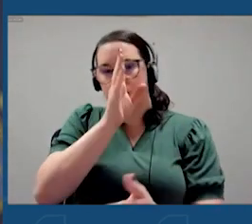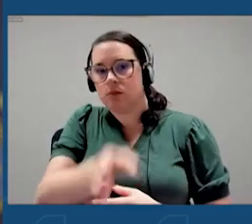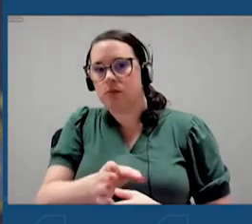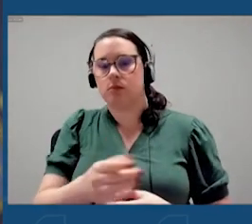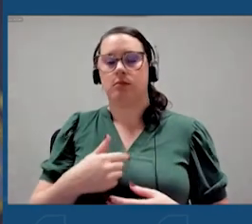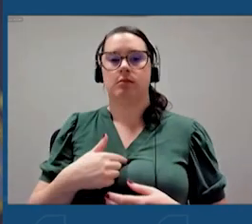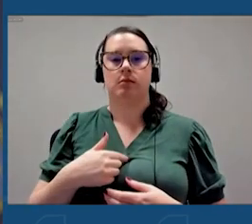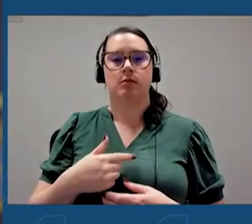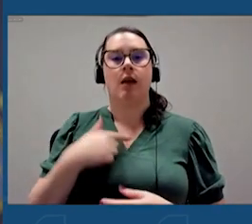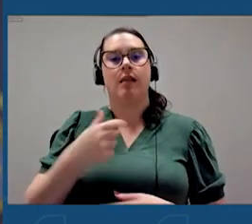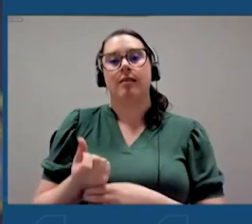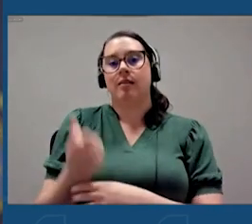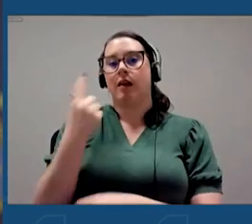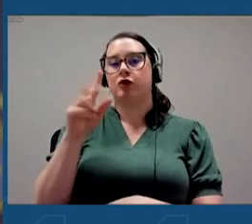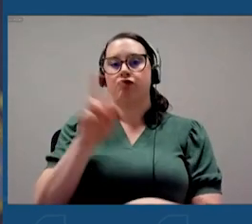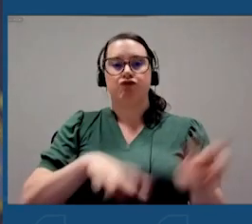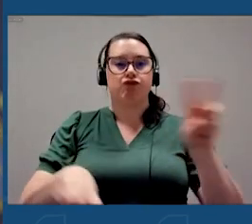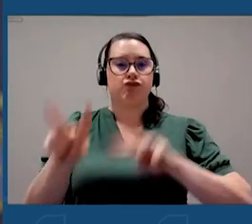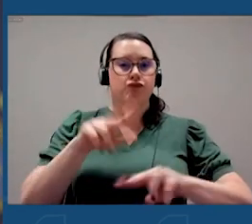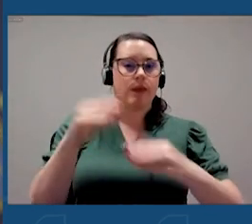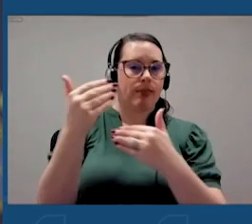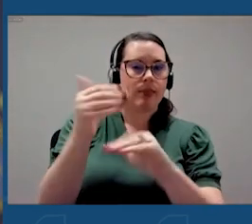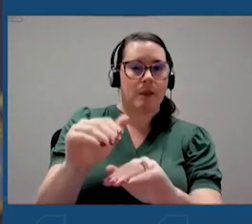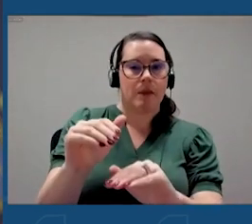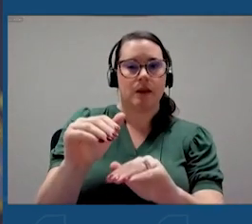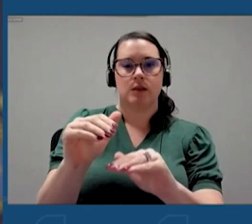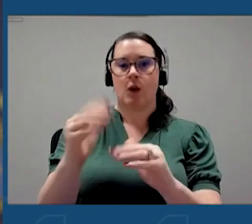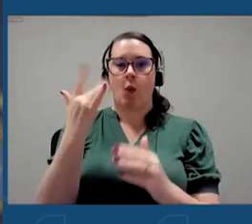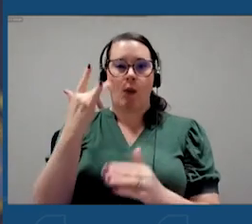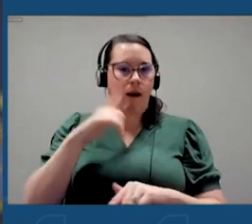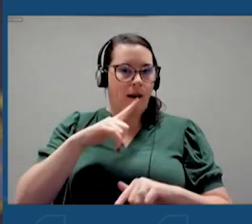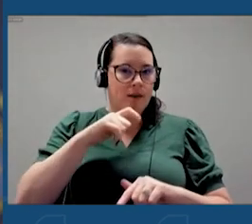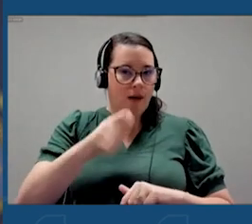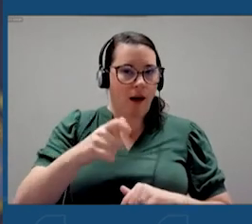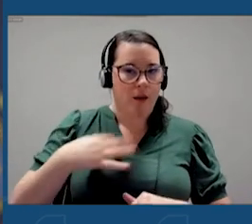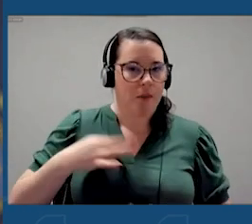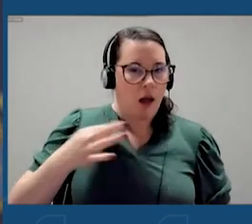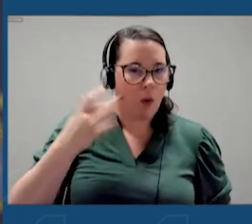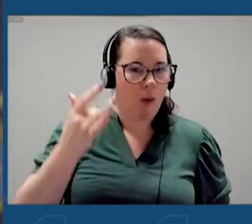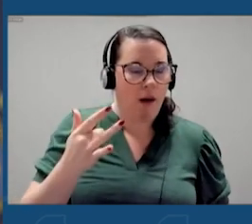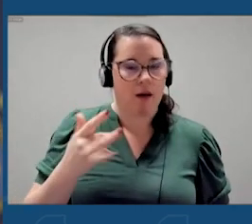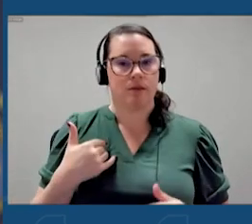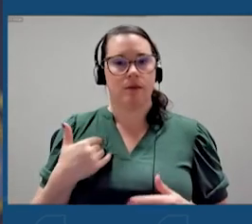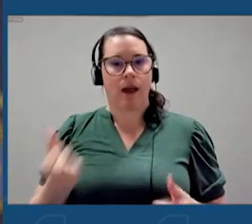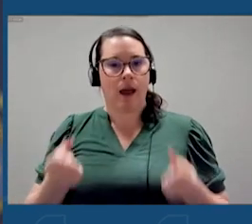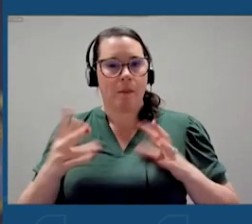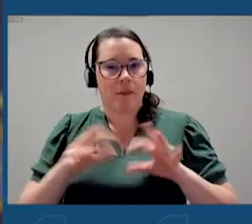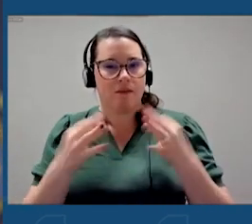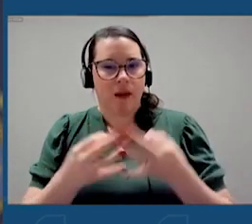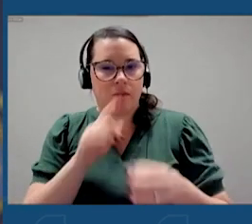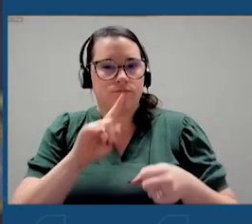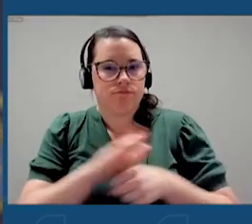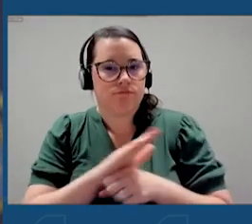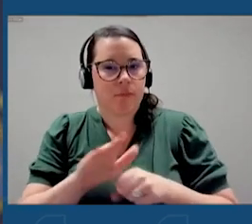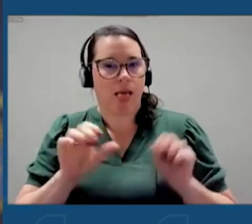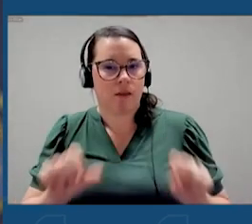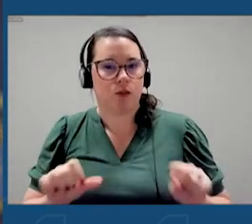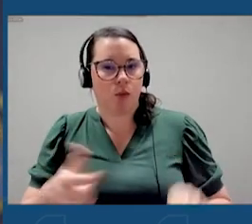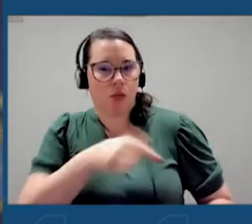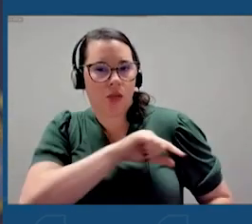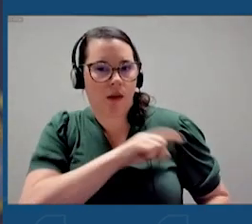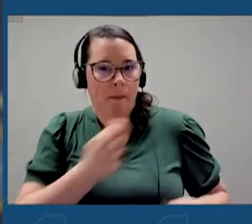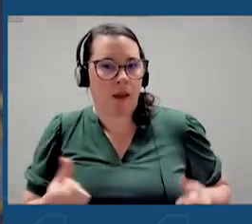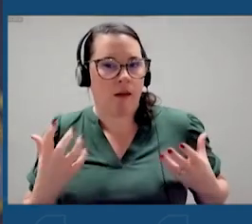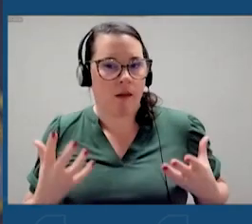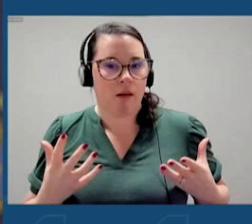year and what it was, the eligibility. I mean, how many families are even eligible for this assistance? Last